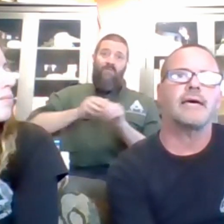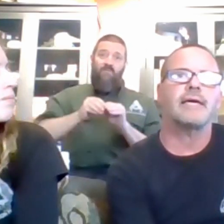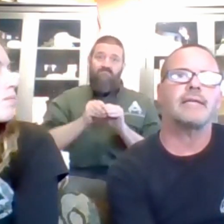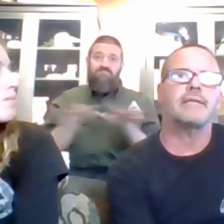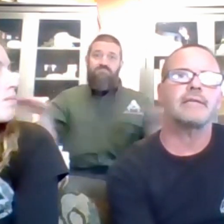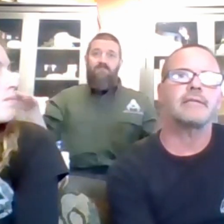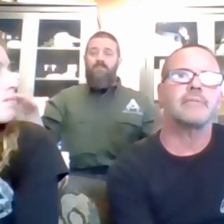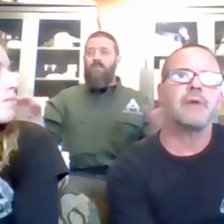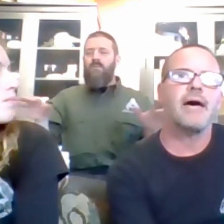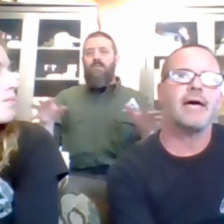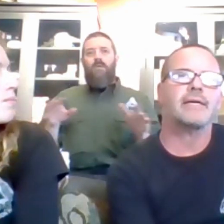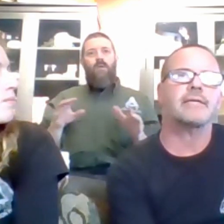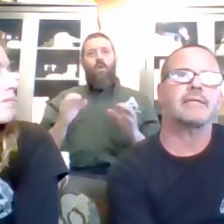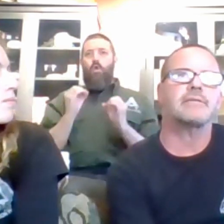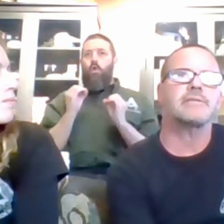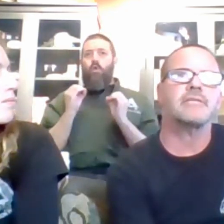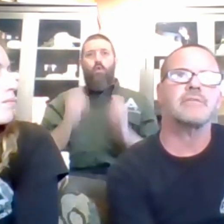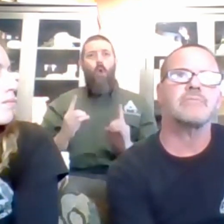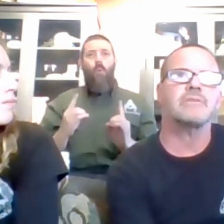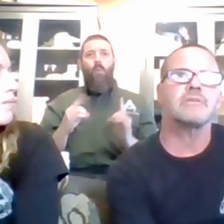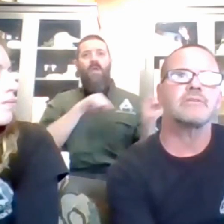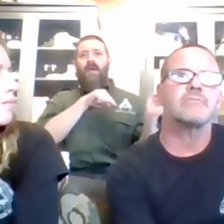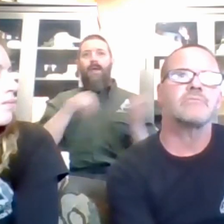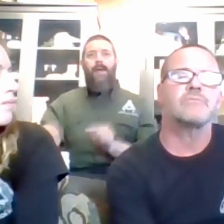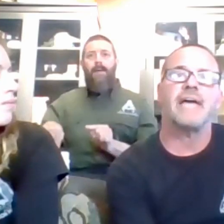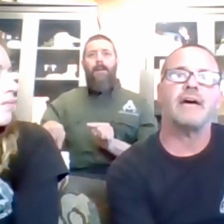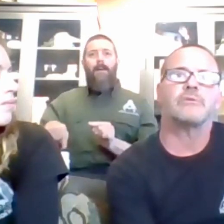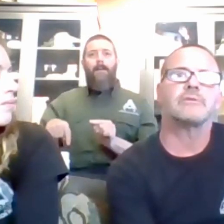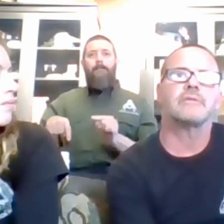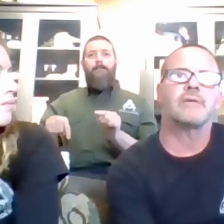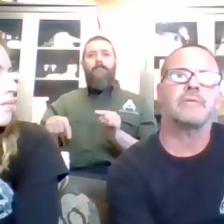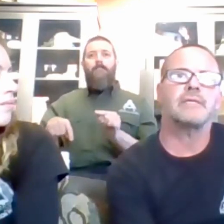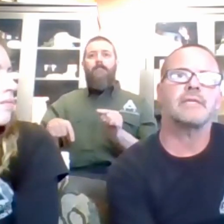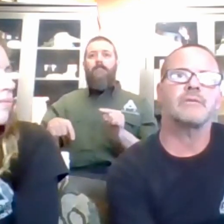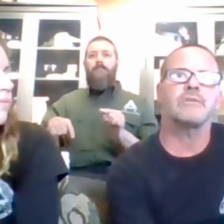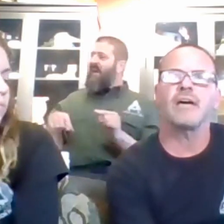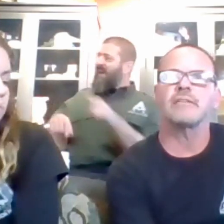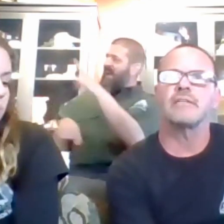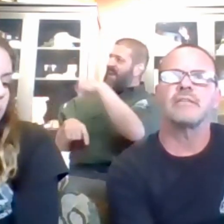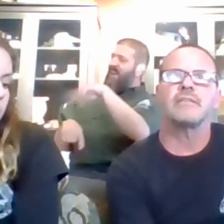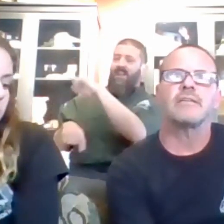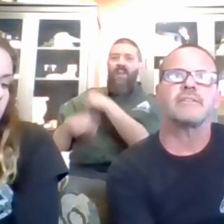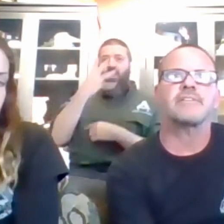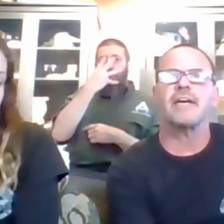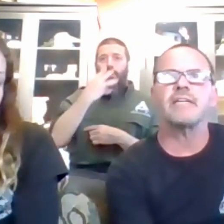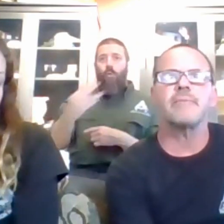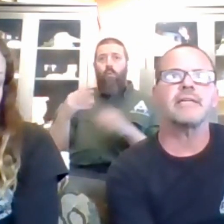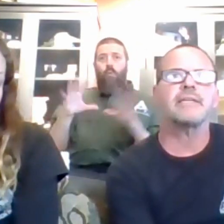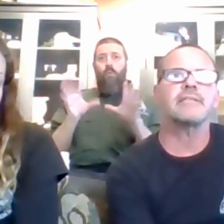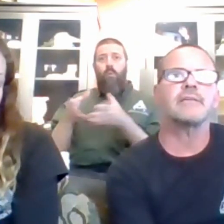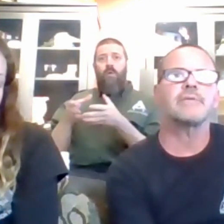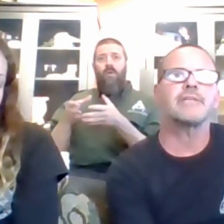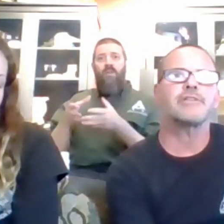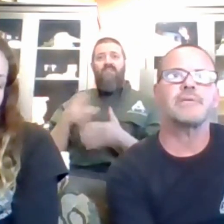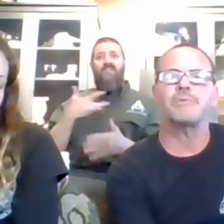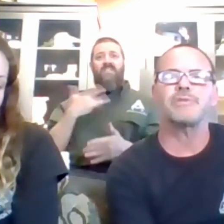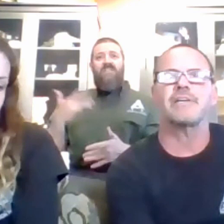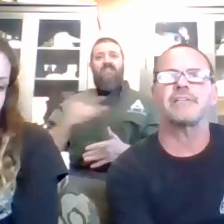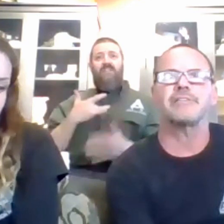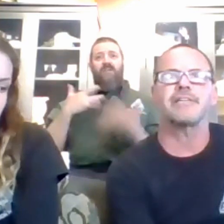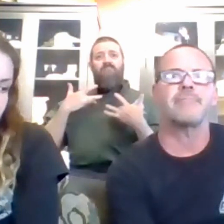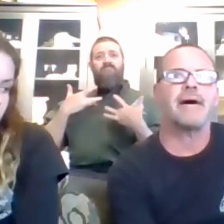no one was here for a good long while, and the pack seemed down. I mean, they were